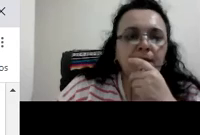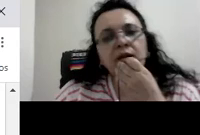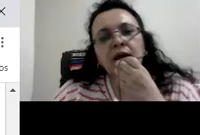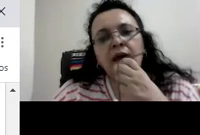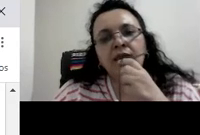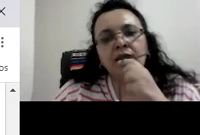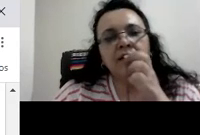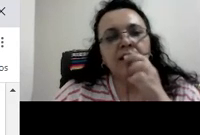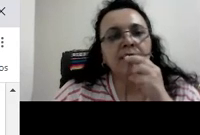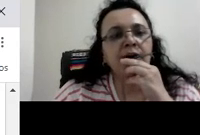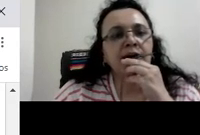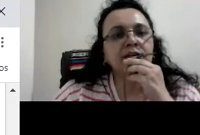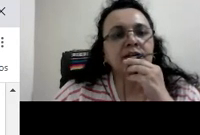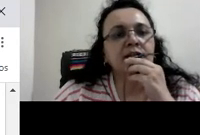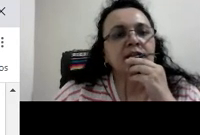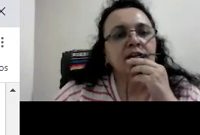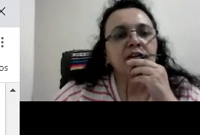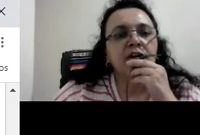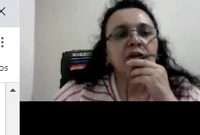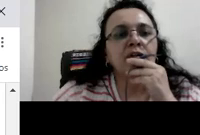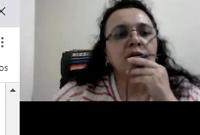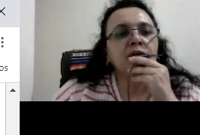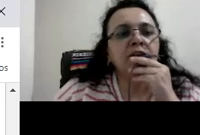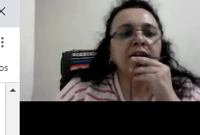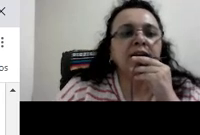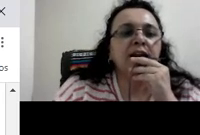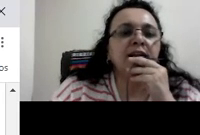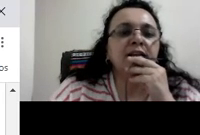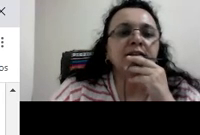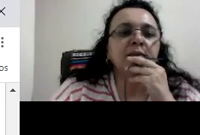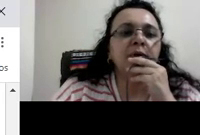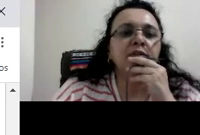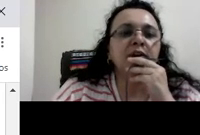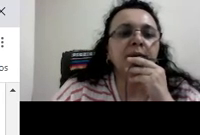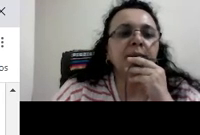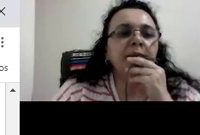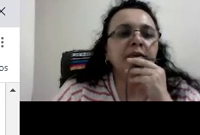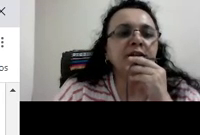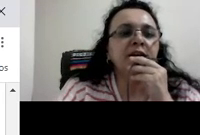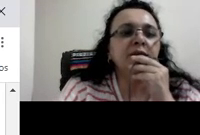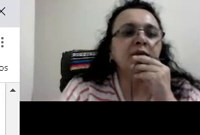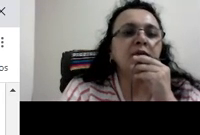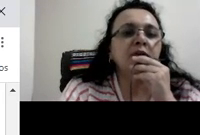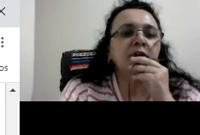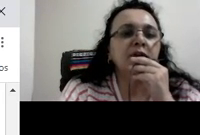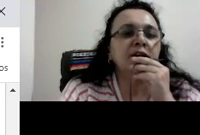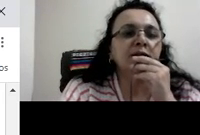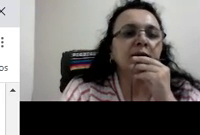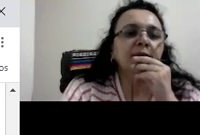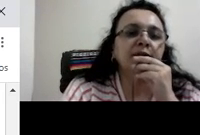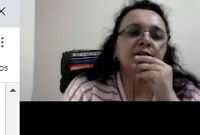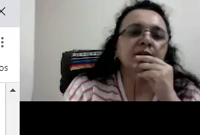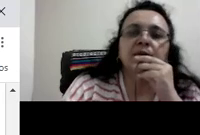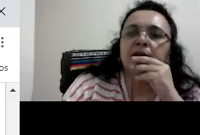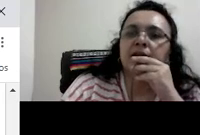between and but. Do you think that is not positive or is